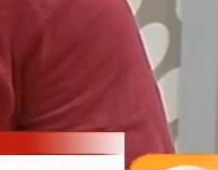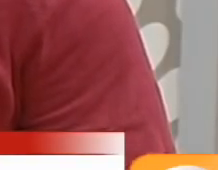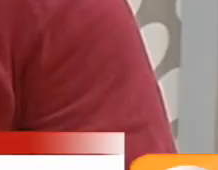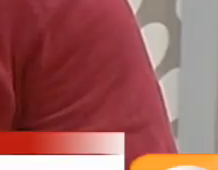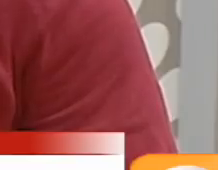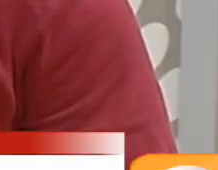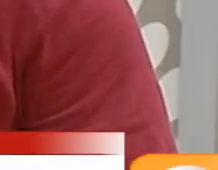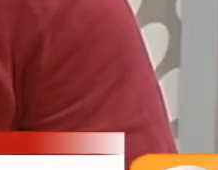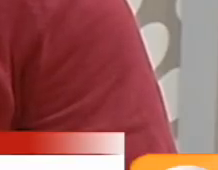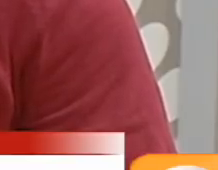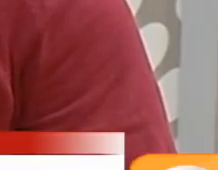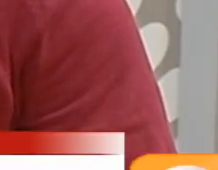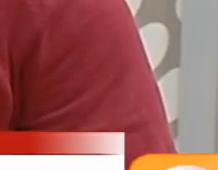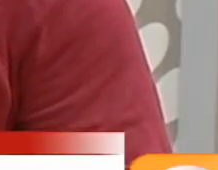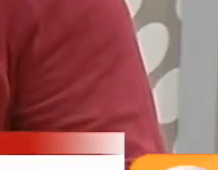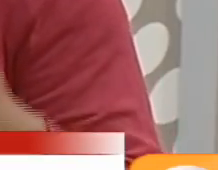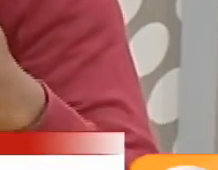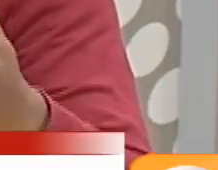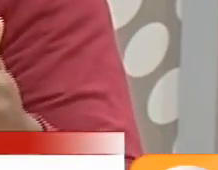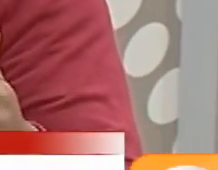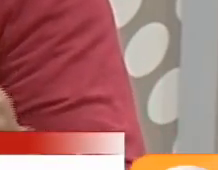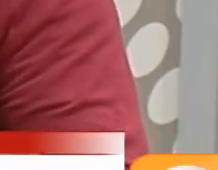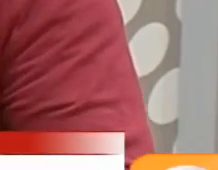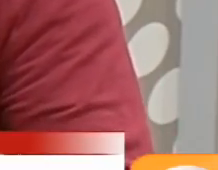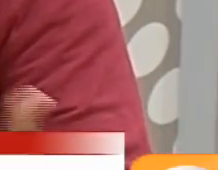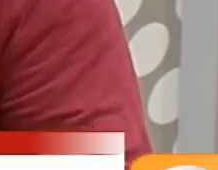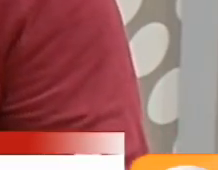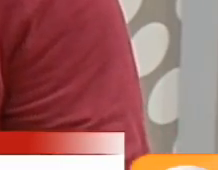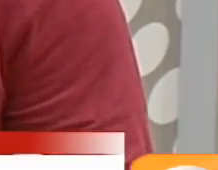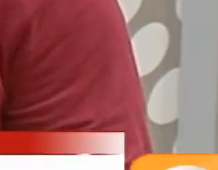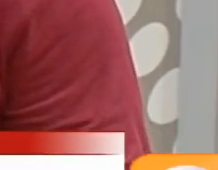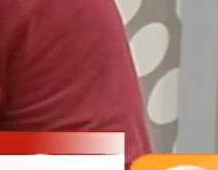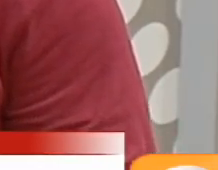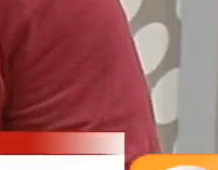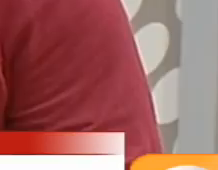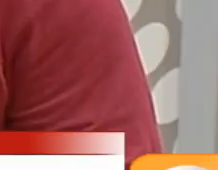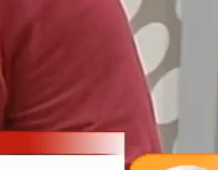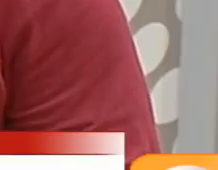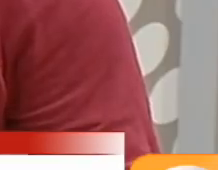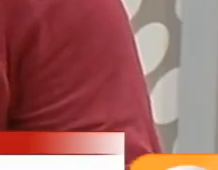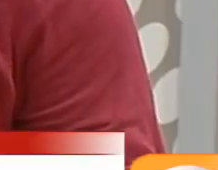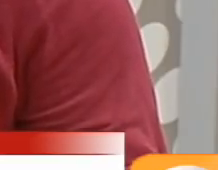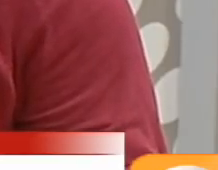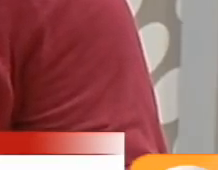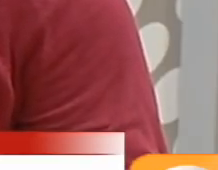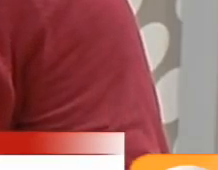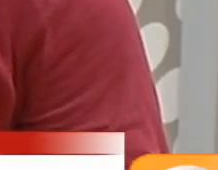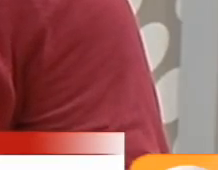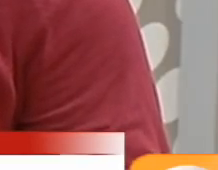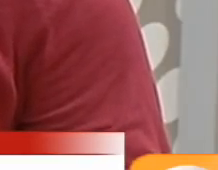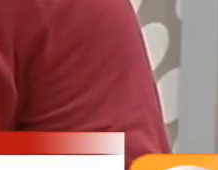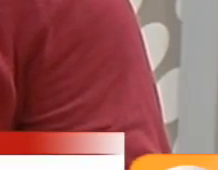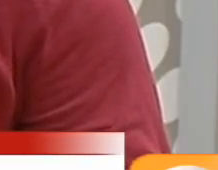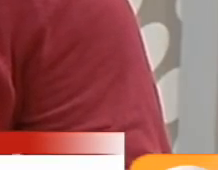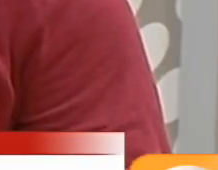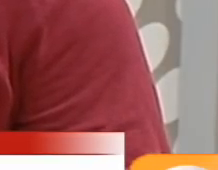for the specific virus that we are dealing with. Right. For the other viruses that are similar to it, there have been more studies because they've been around for a while. Of course. And